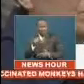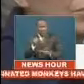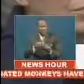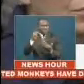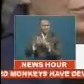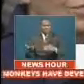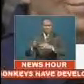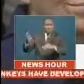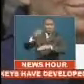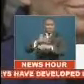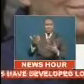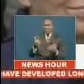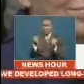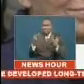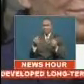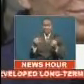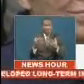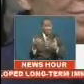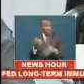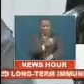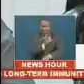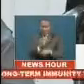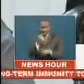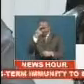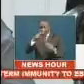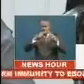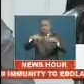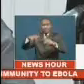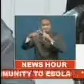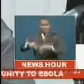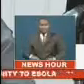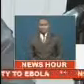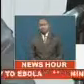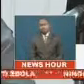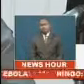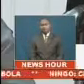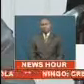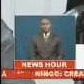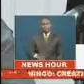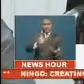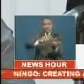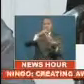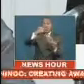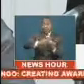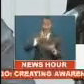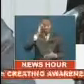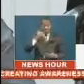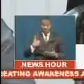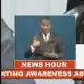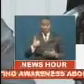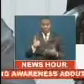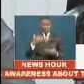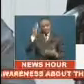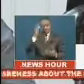increase access to energy for the rural poor. The project that we are launching today will facilitate